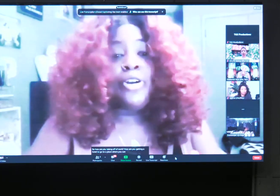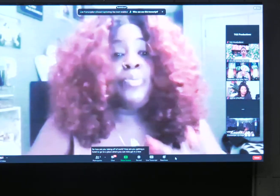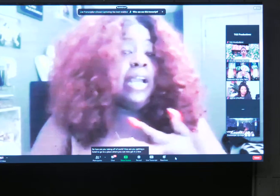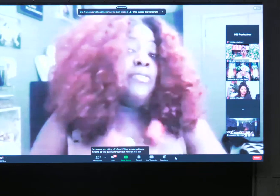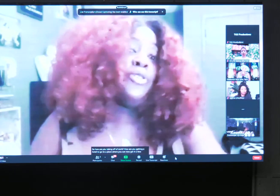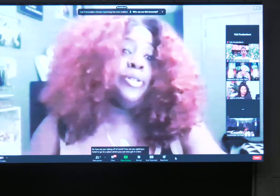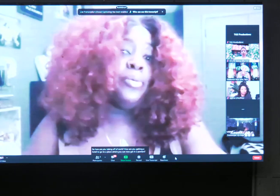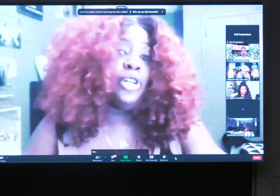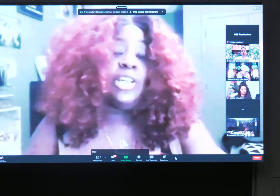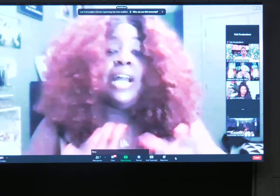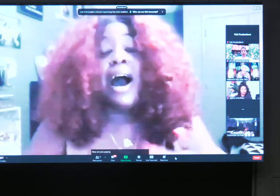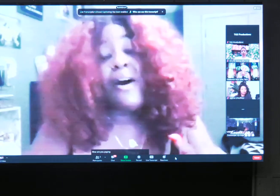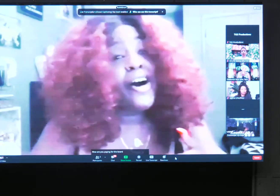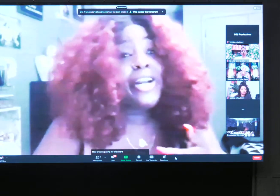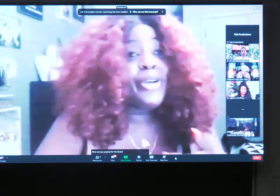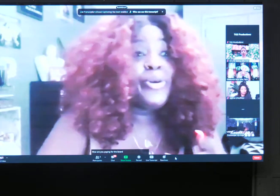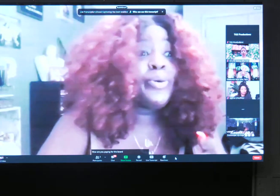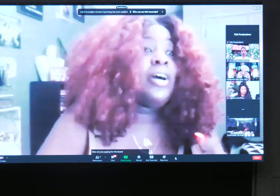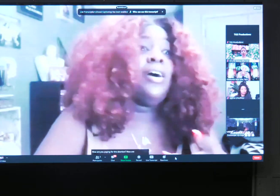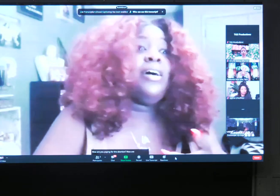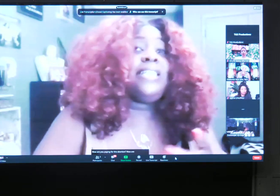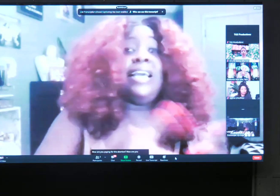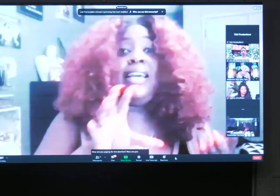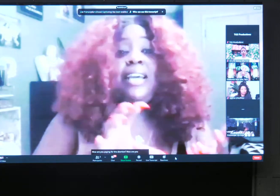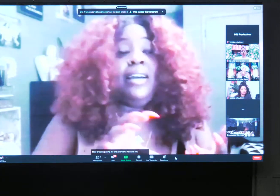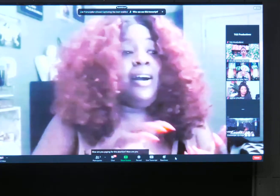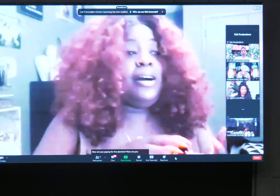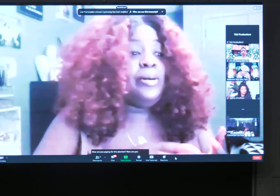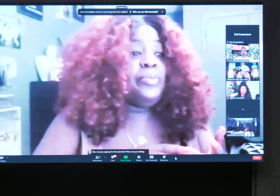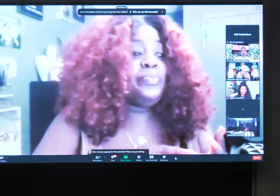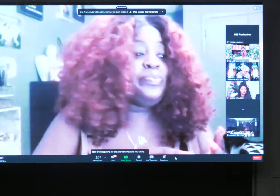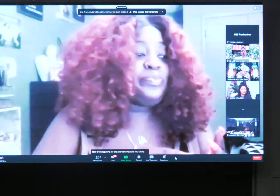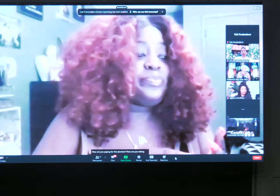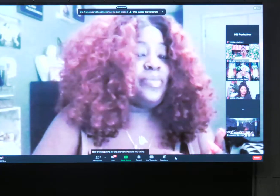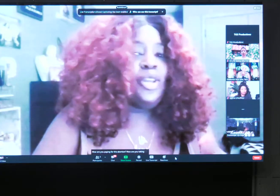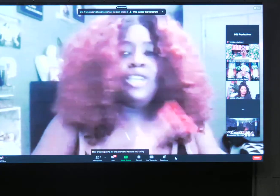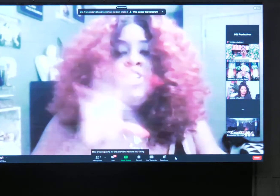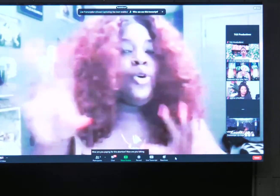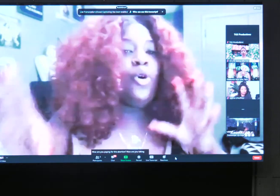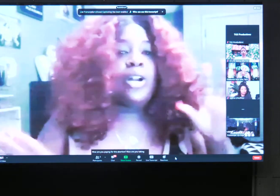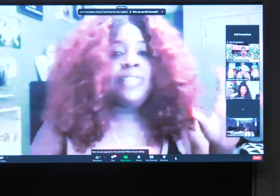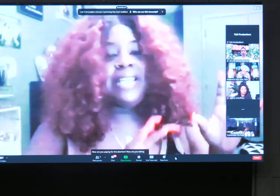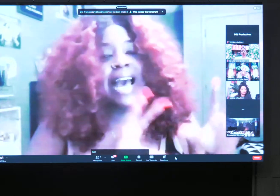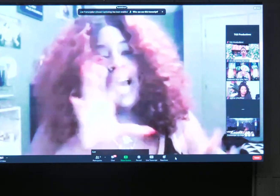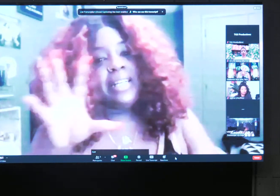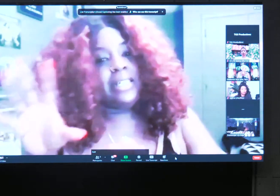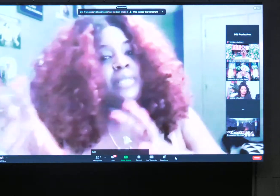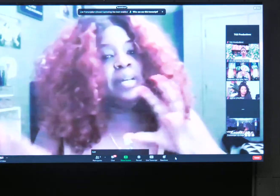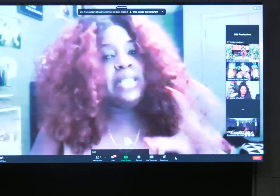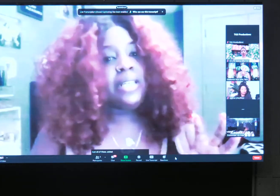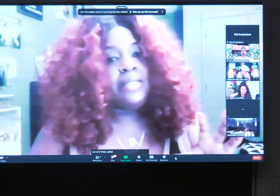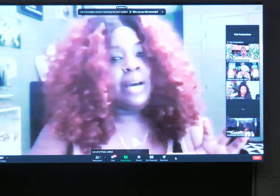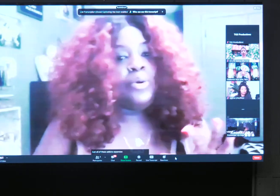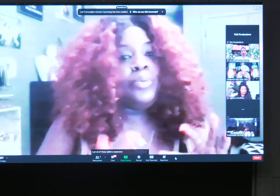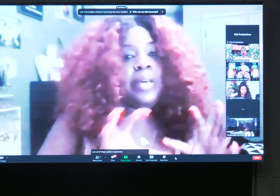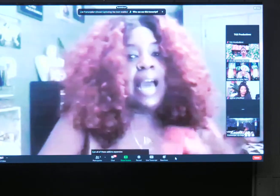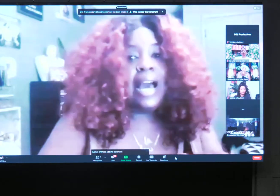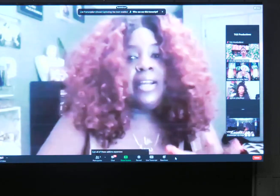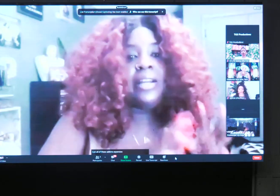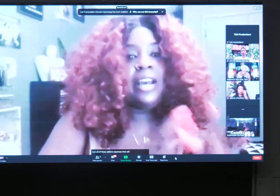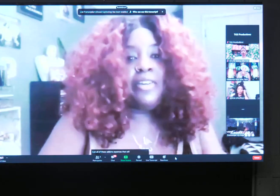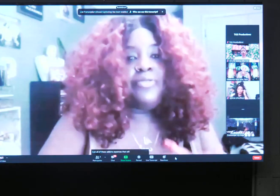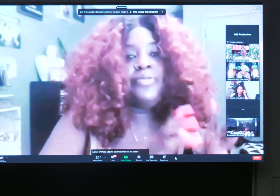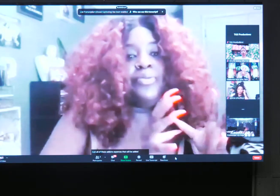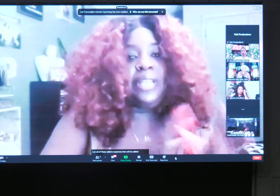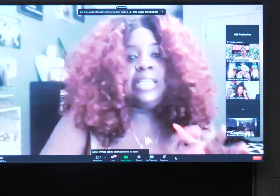are you paying for the abortion? How are you taking just all of these added expenses that will be